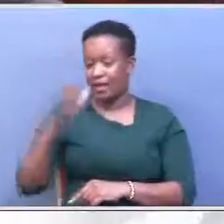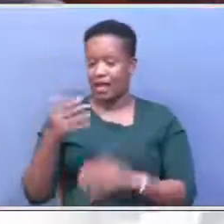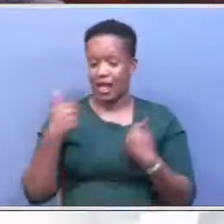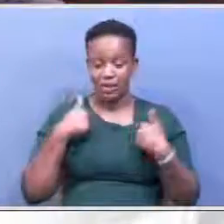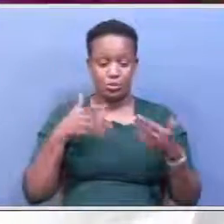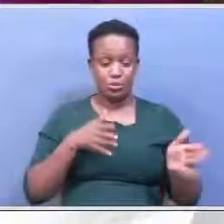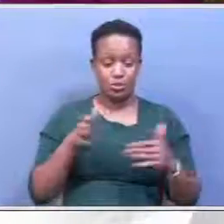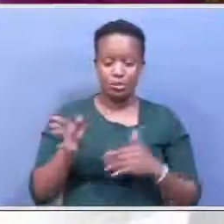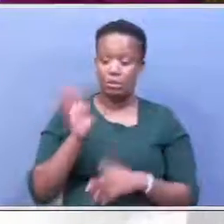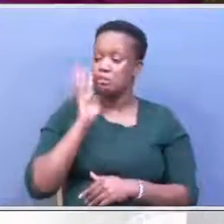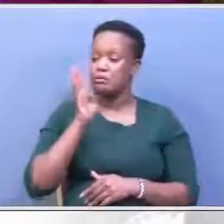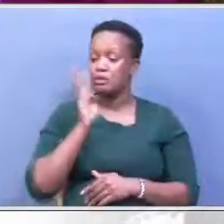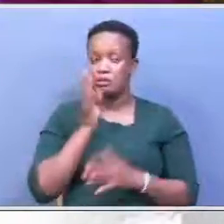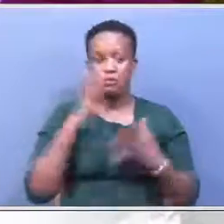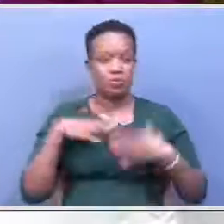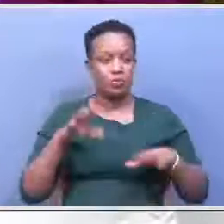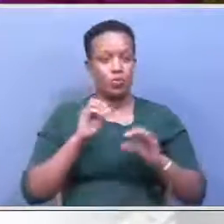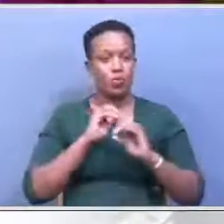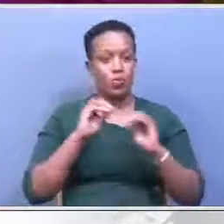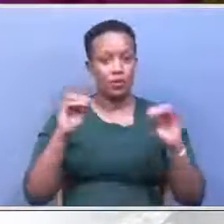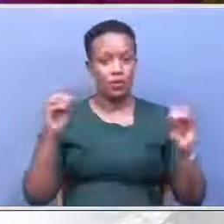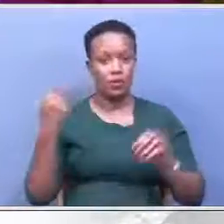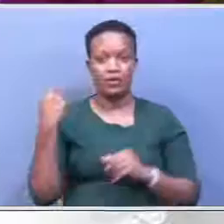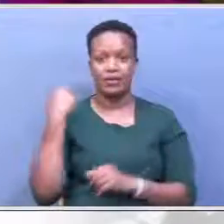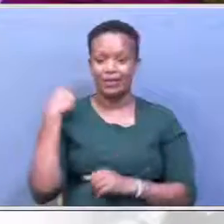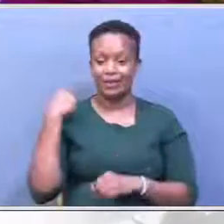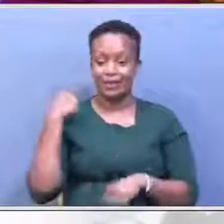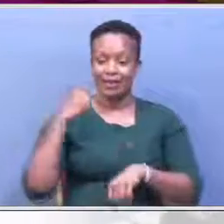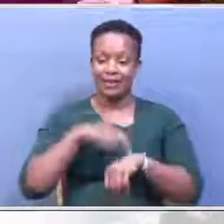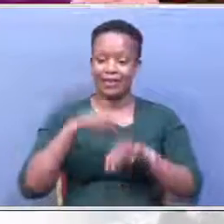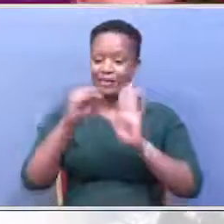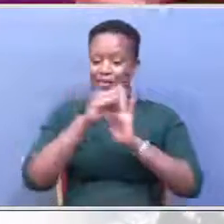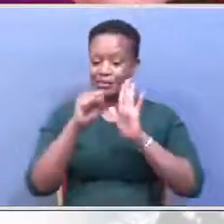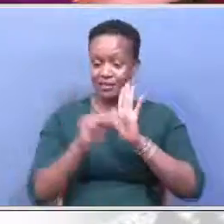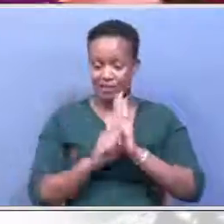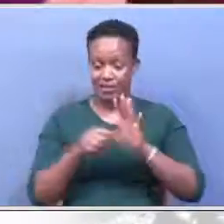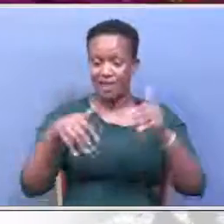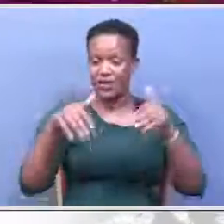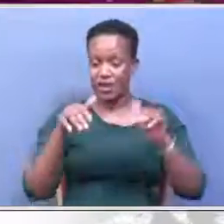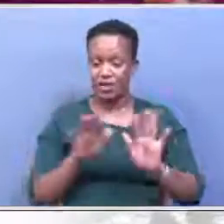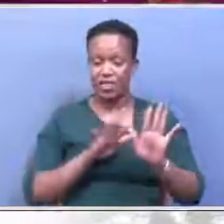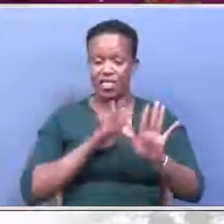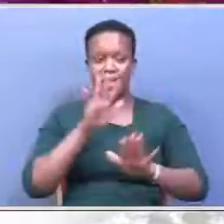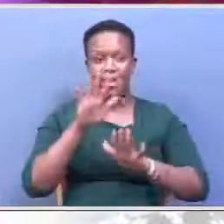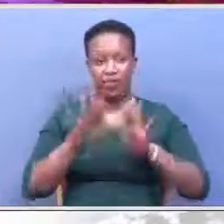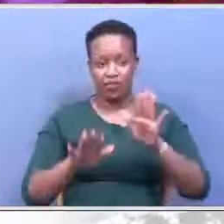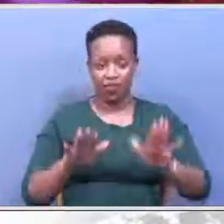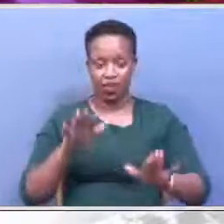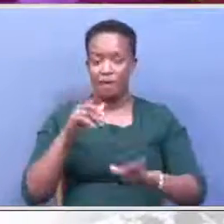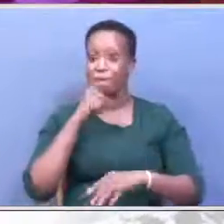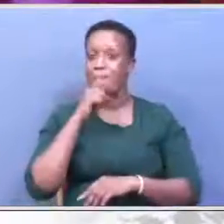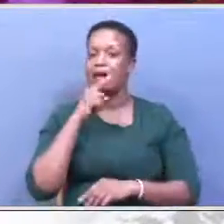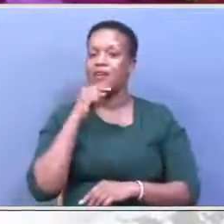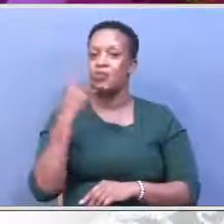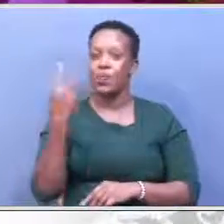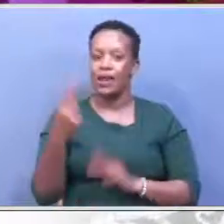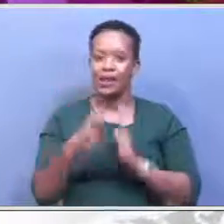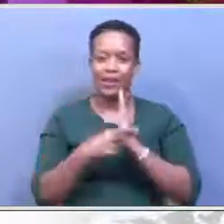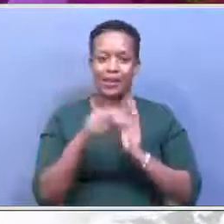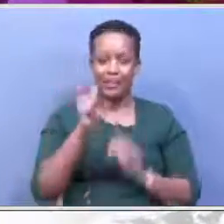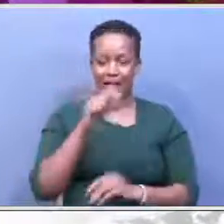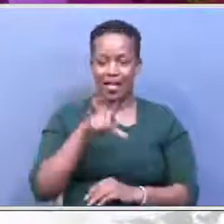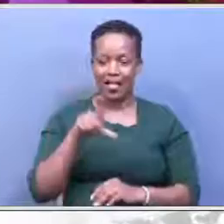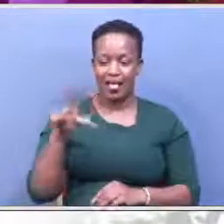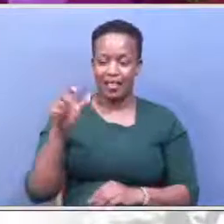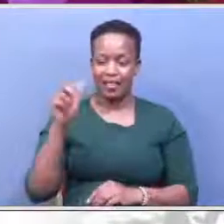to address the mourners. President. Yesterday, during the state funeral at Nyayo Stadium, a man by the name Alan Makana